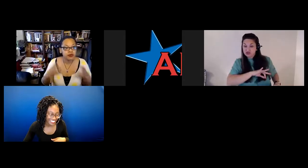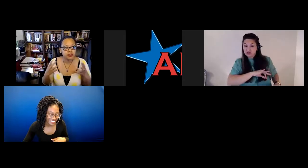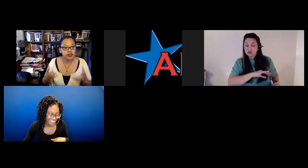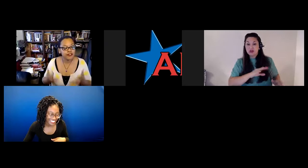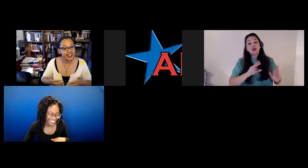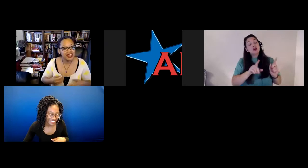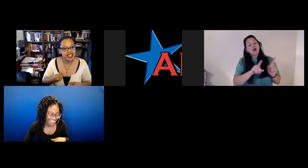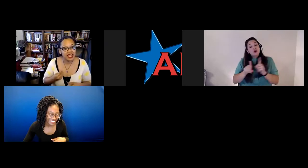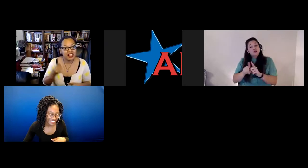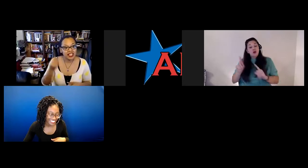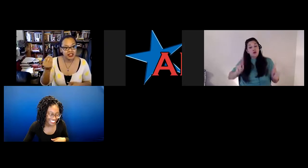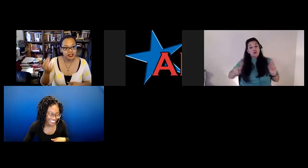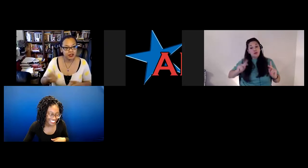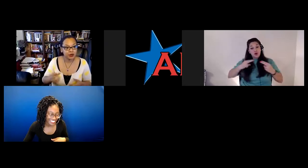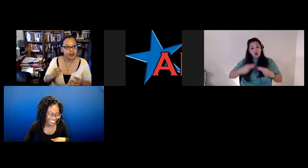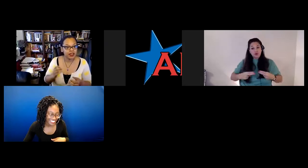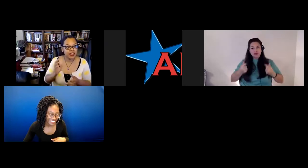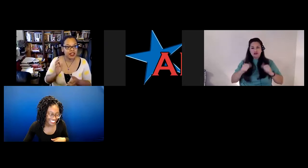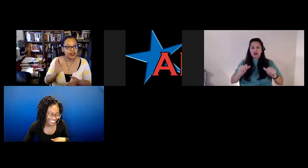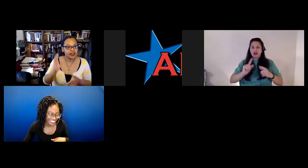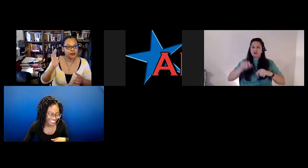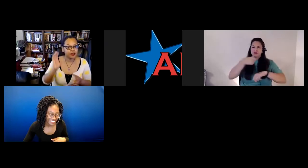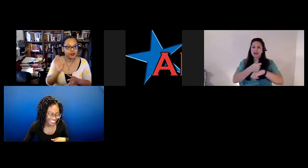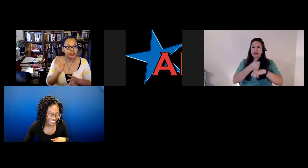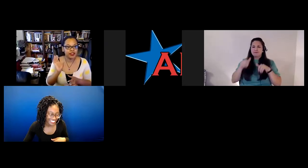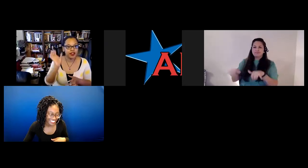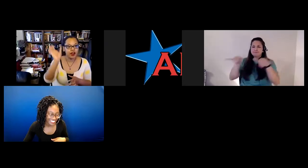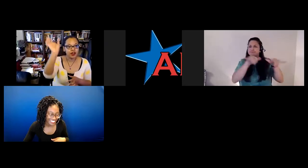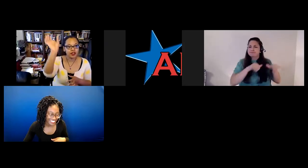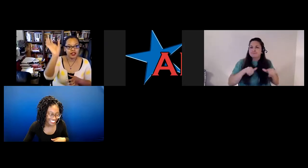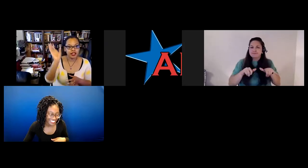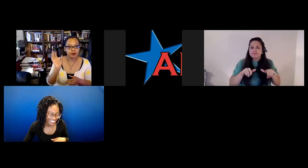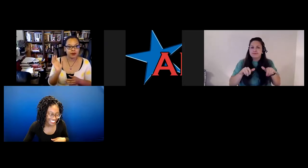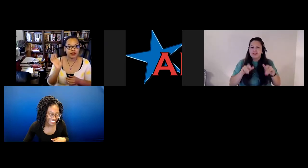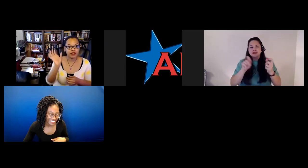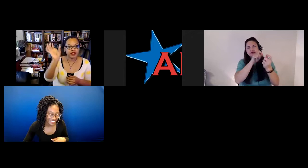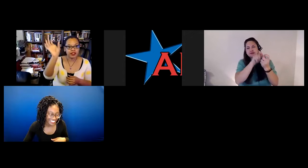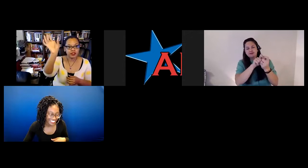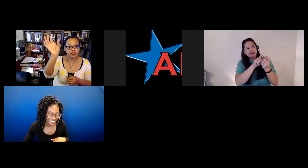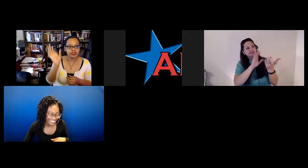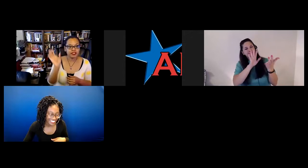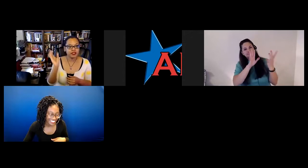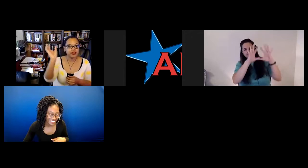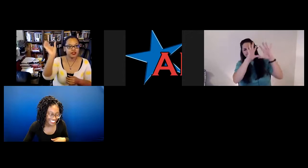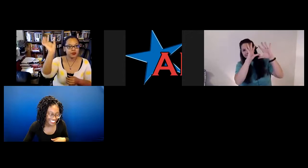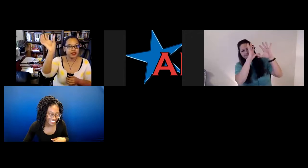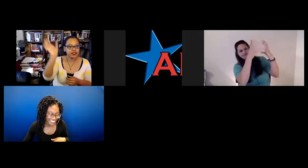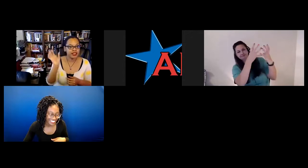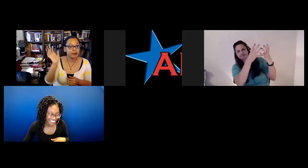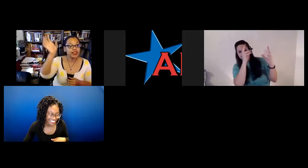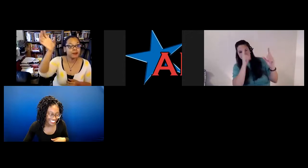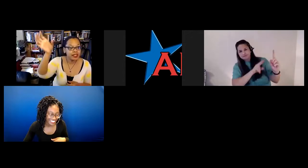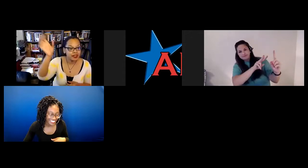is we try to find a litmus or a sort of a archetype, or sort of this is what